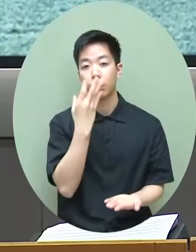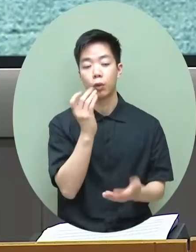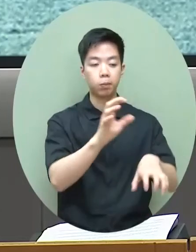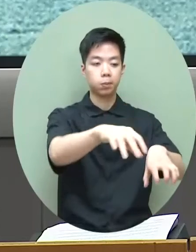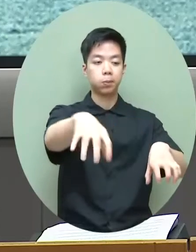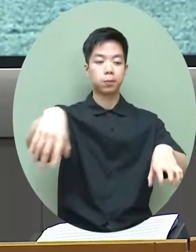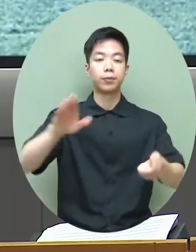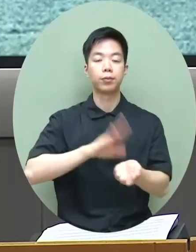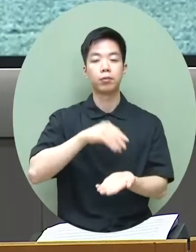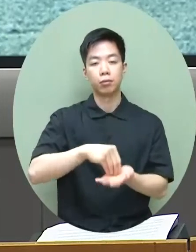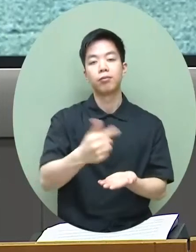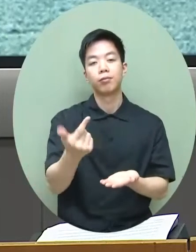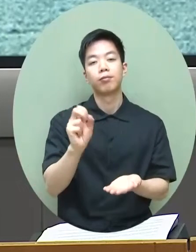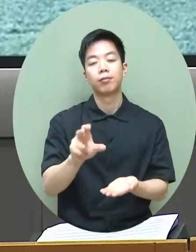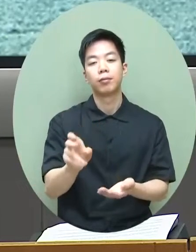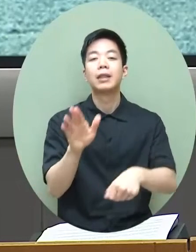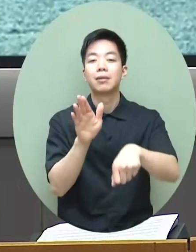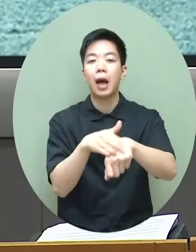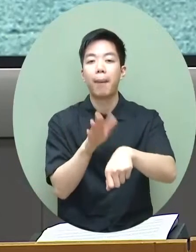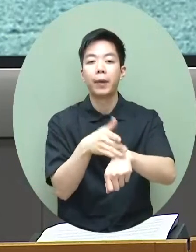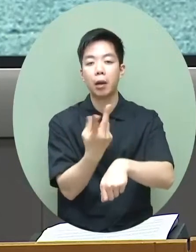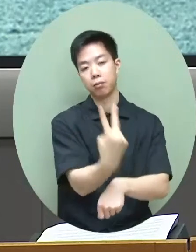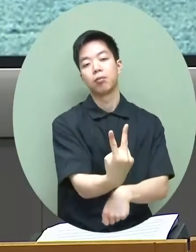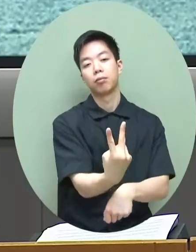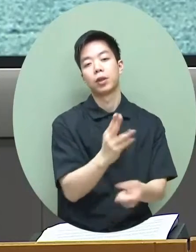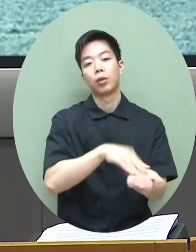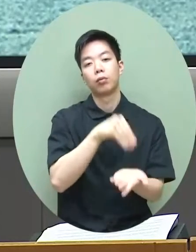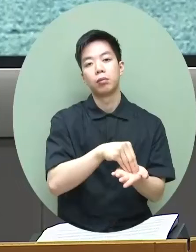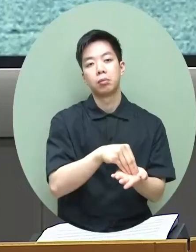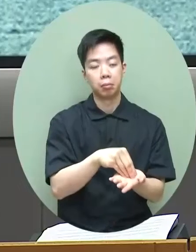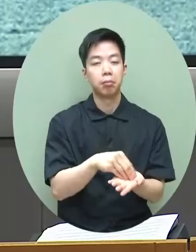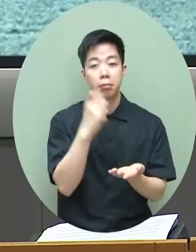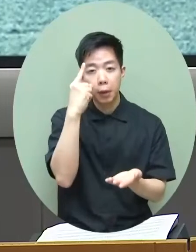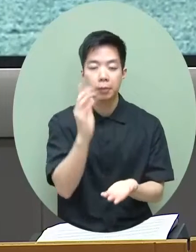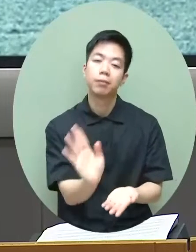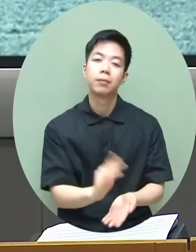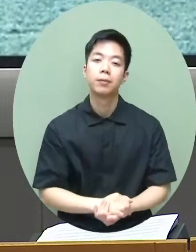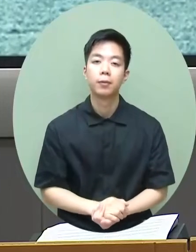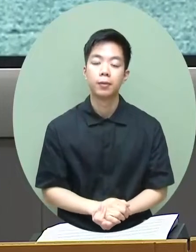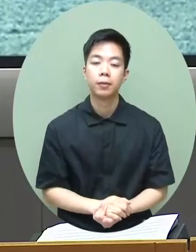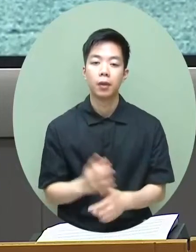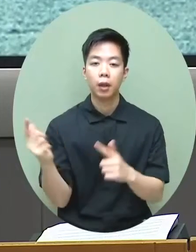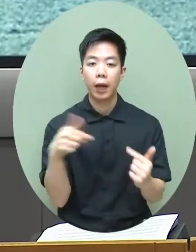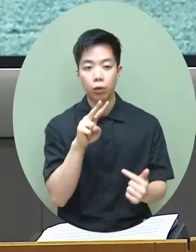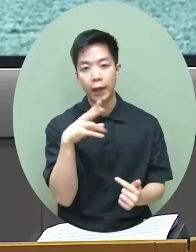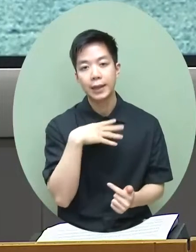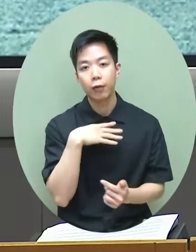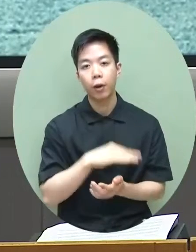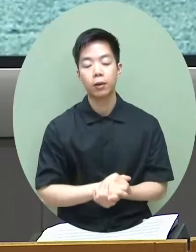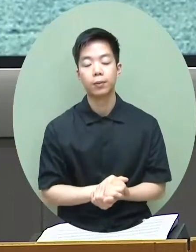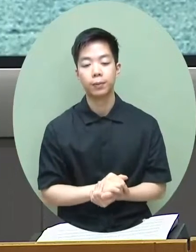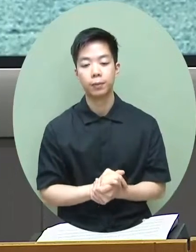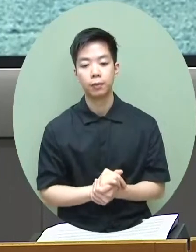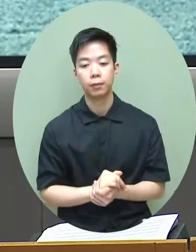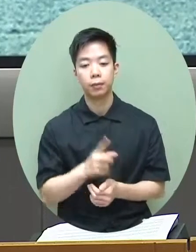And the fact is there are still transmission chains in the community, and it is no surprise if a school records